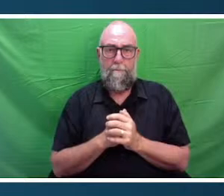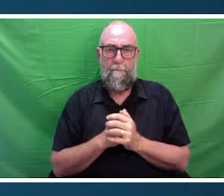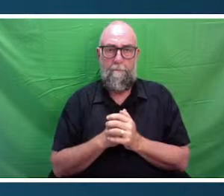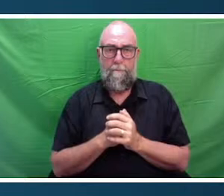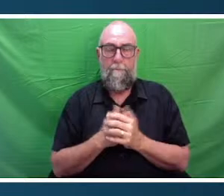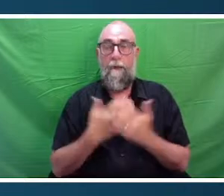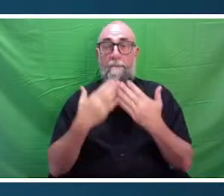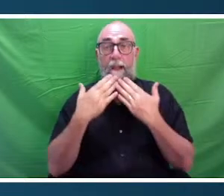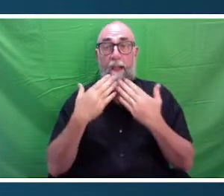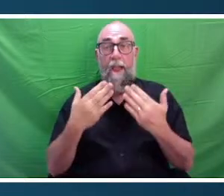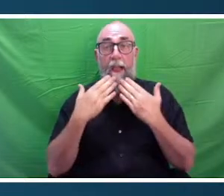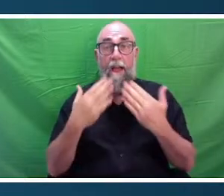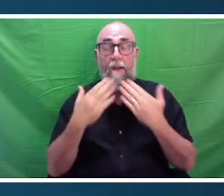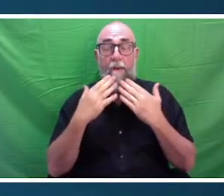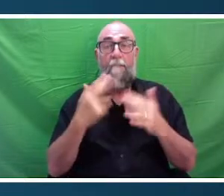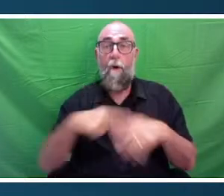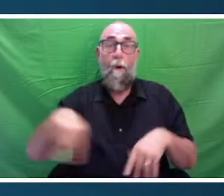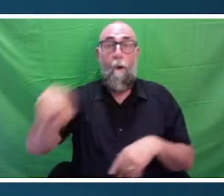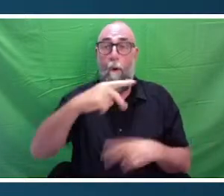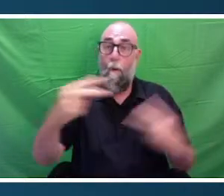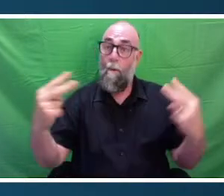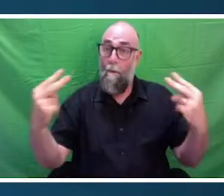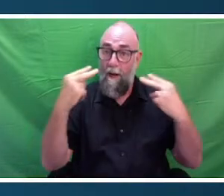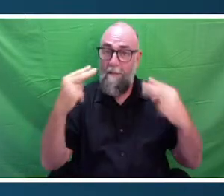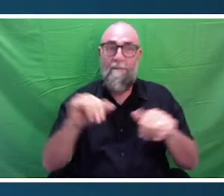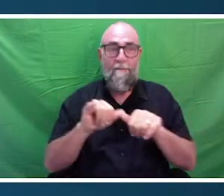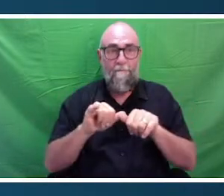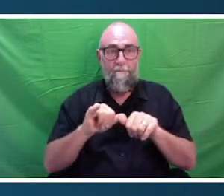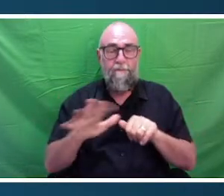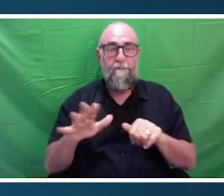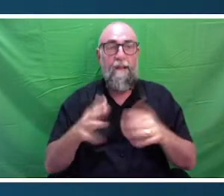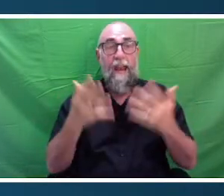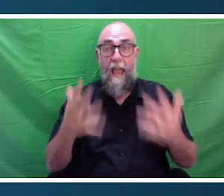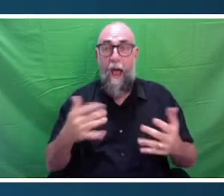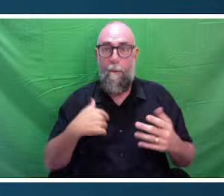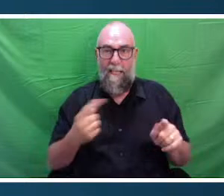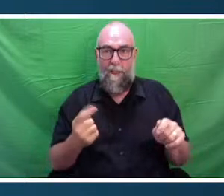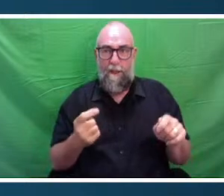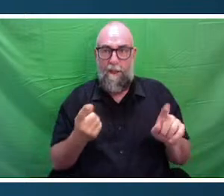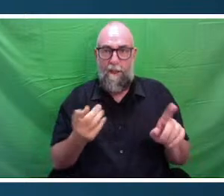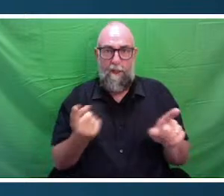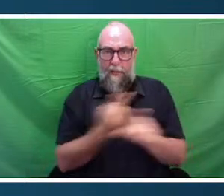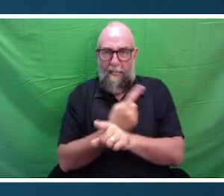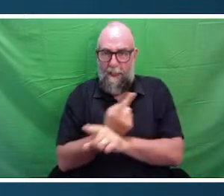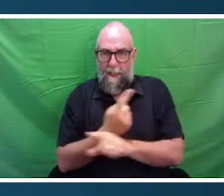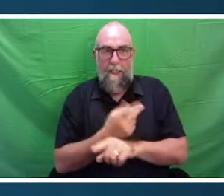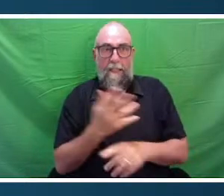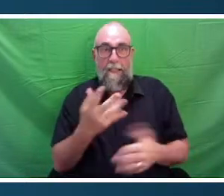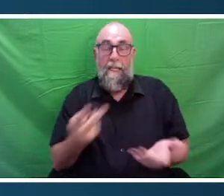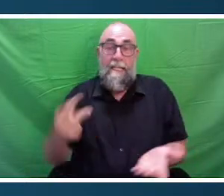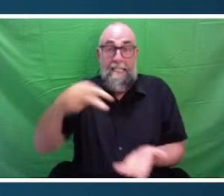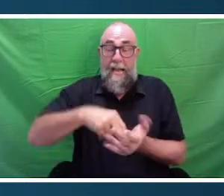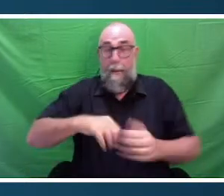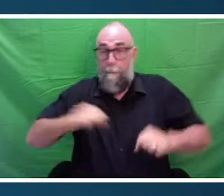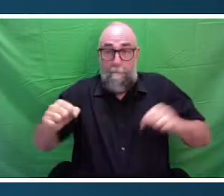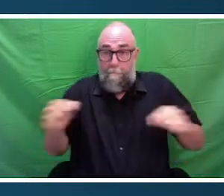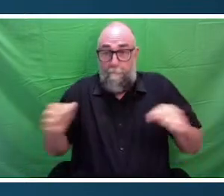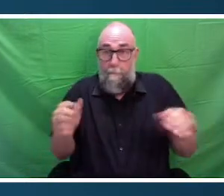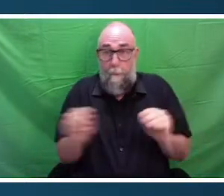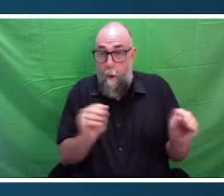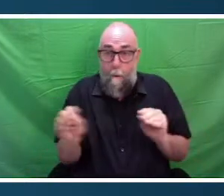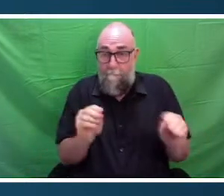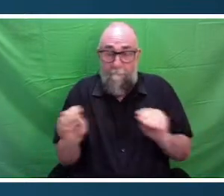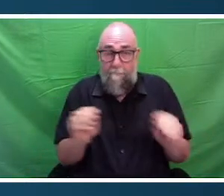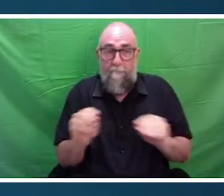Thank you for being a wonderful audience. We're just going to rearrange the stage so you can stand up and have a wiggle. And